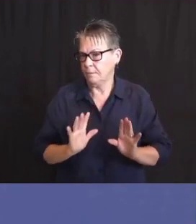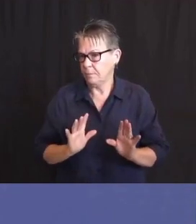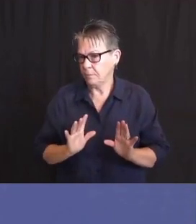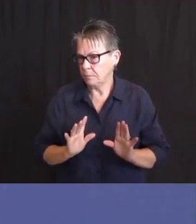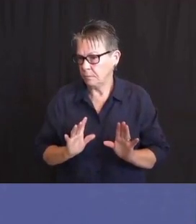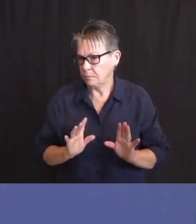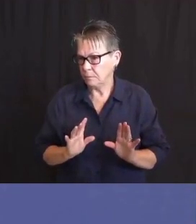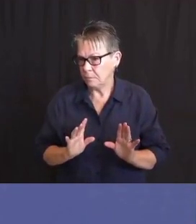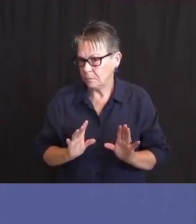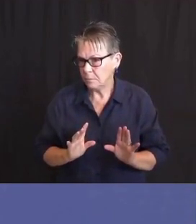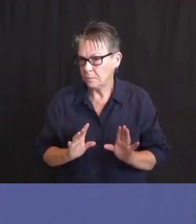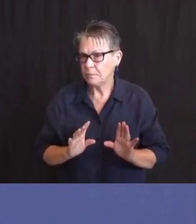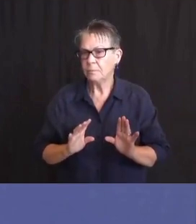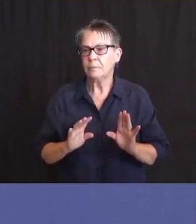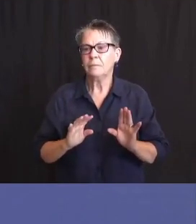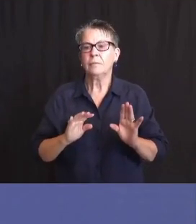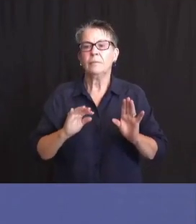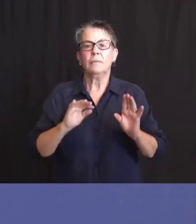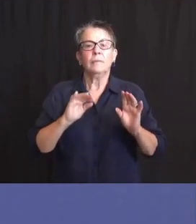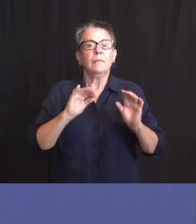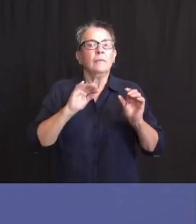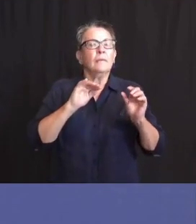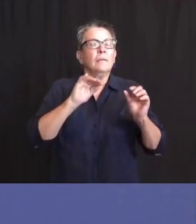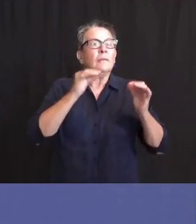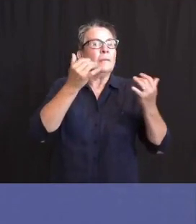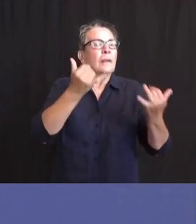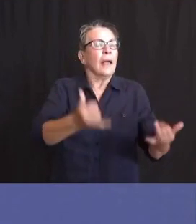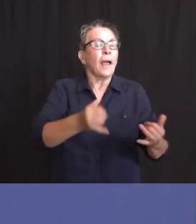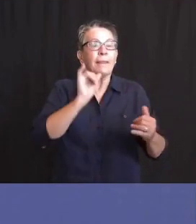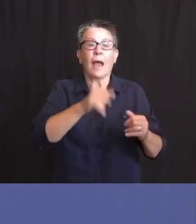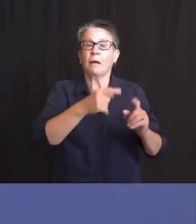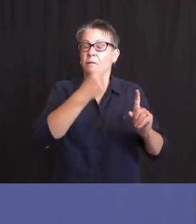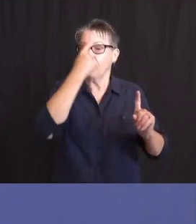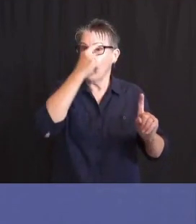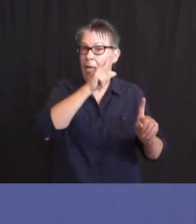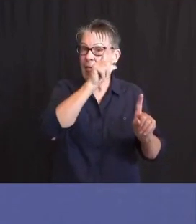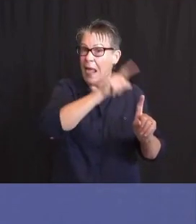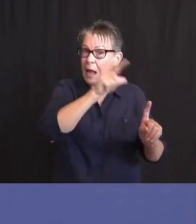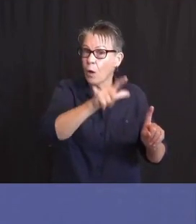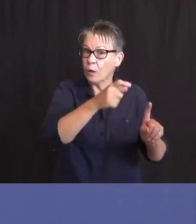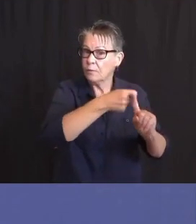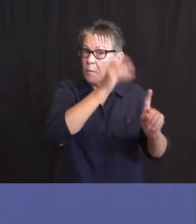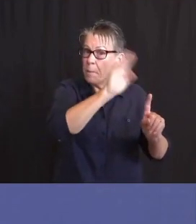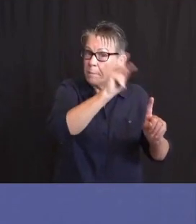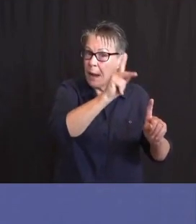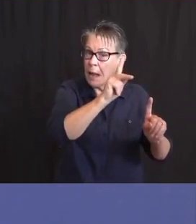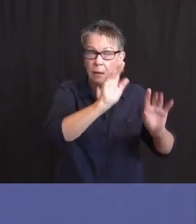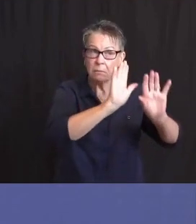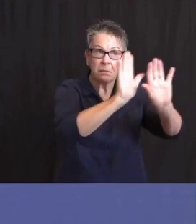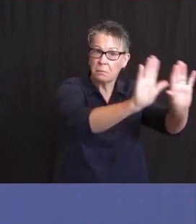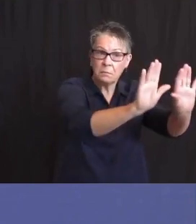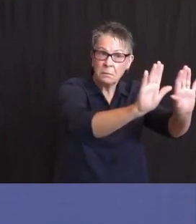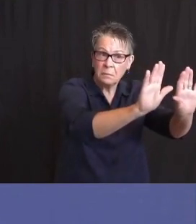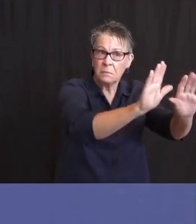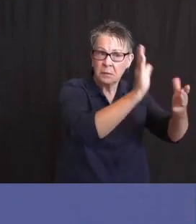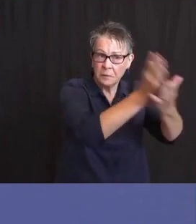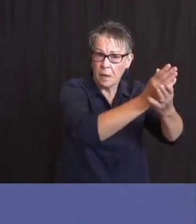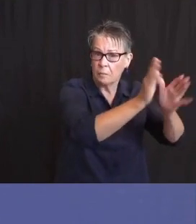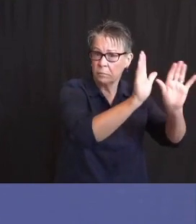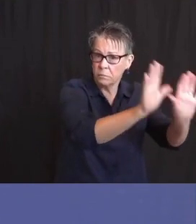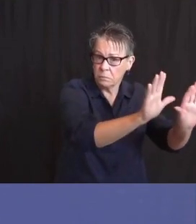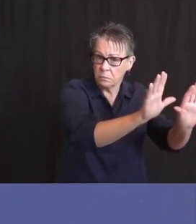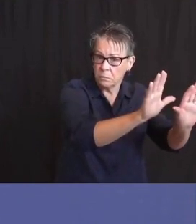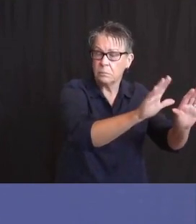house or an office or whatever it might be, a holiday on that side. And that symmetry